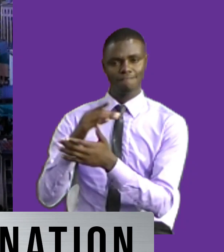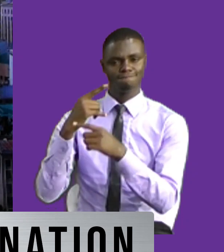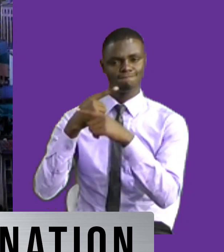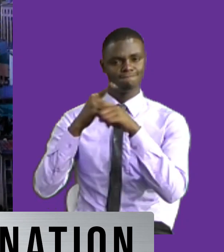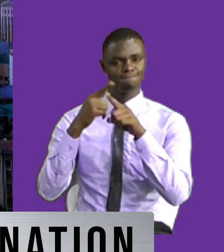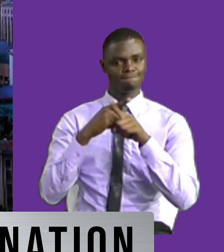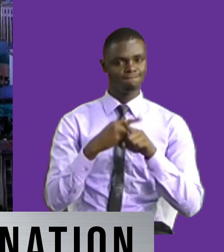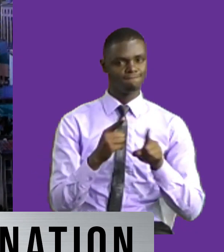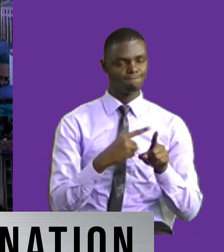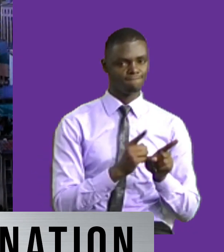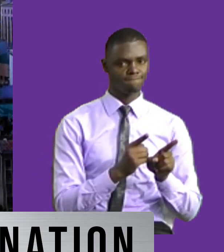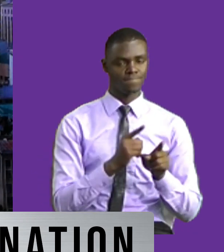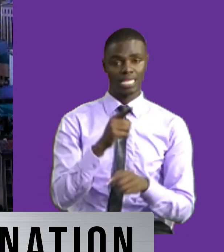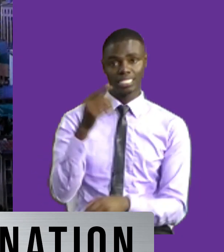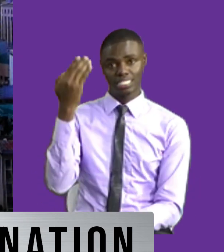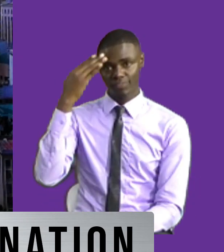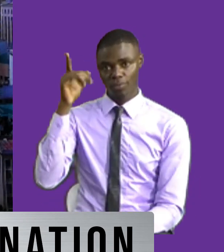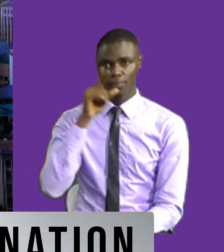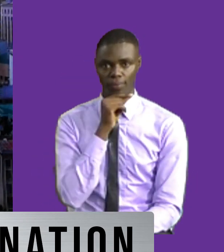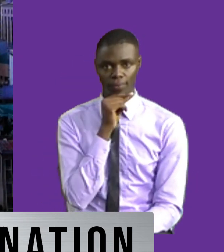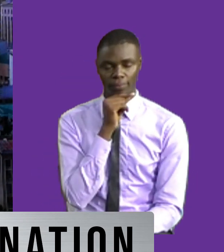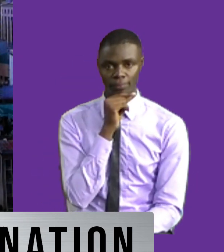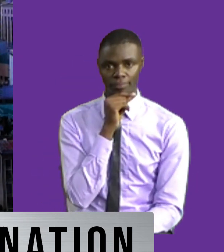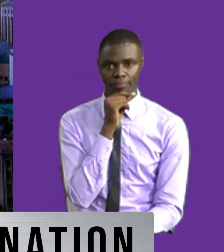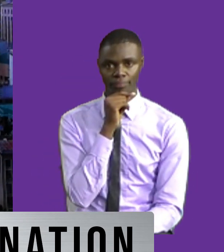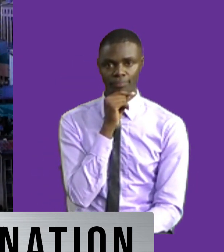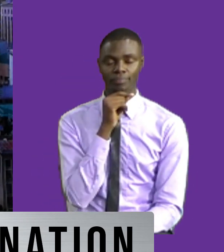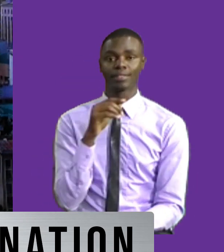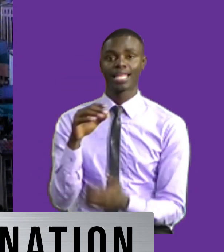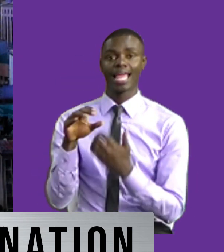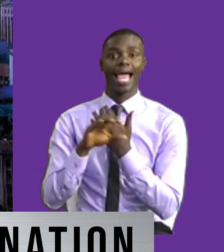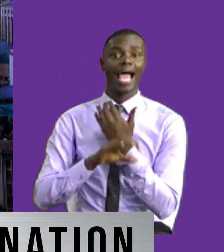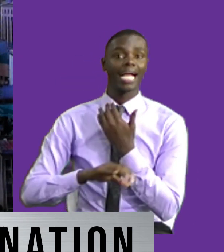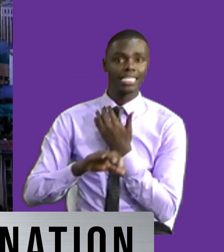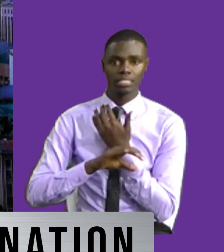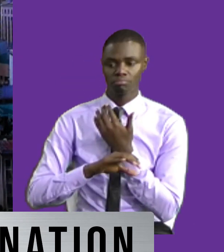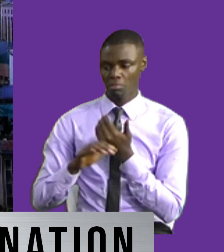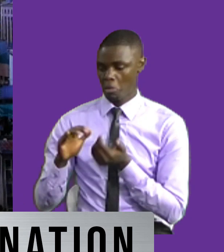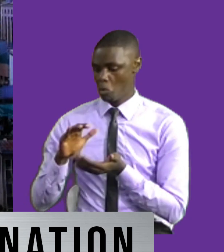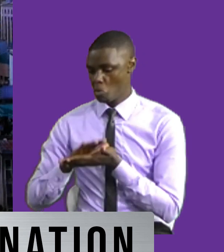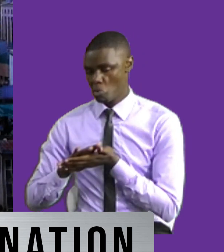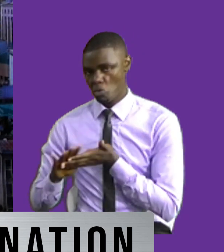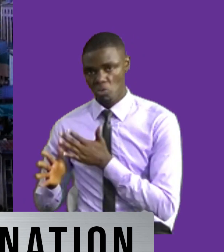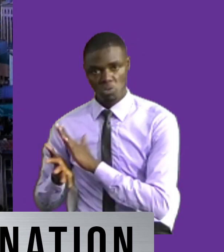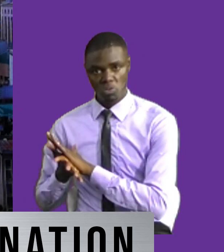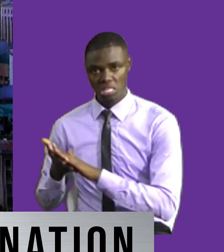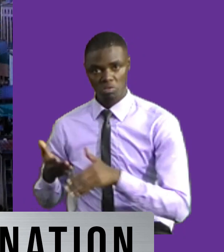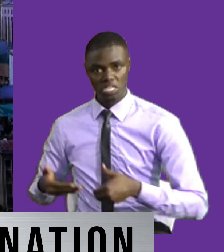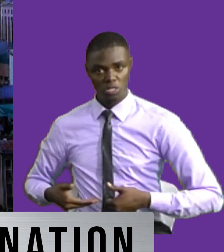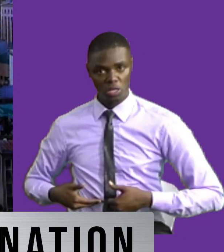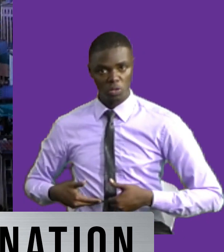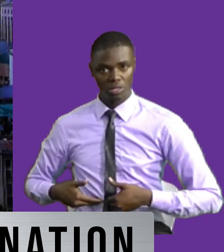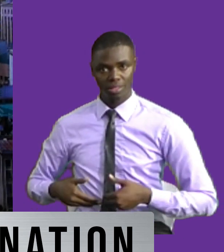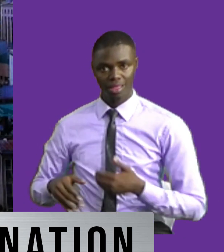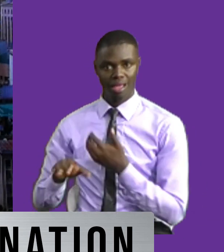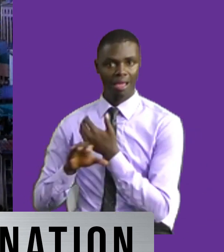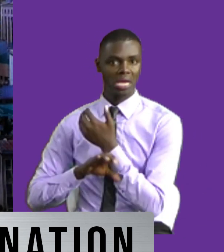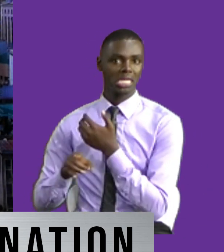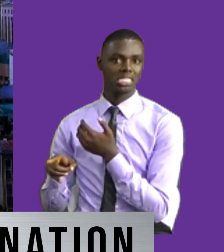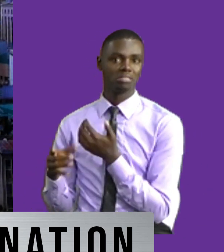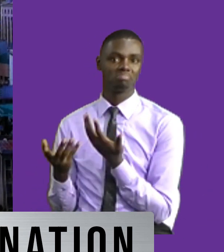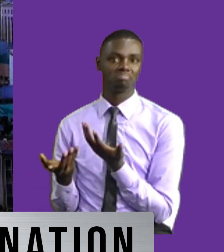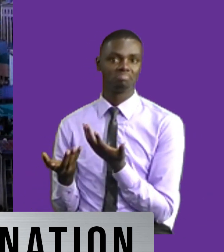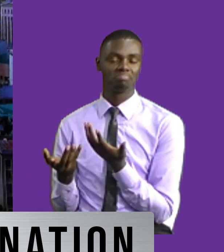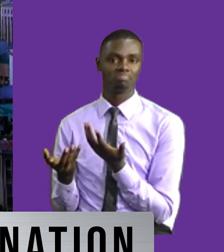Because, as you are aware, a country without a youth is